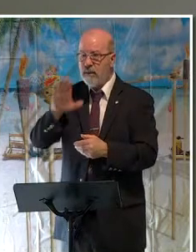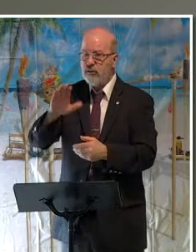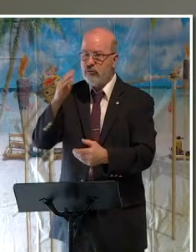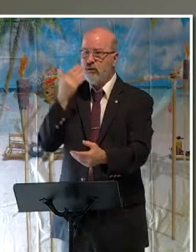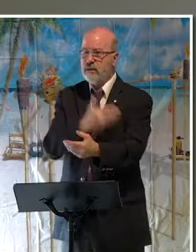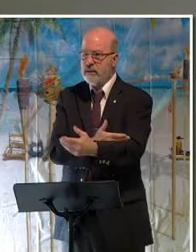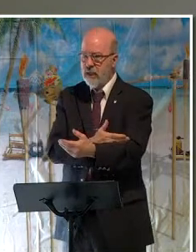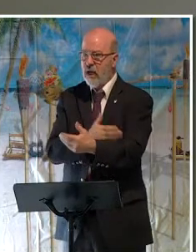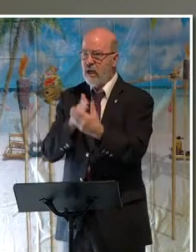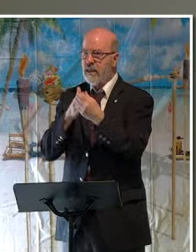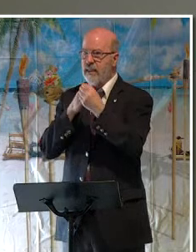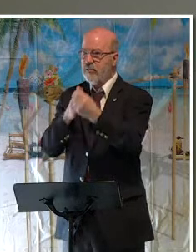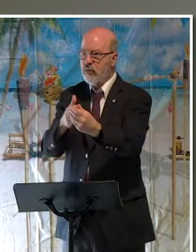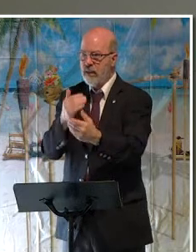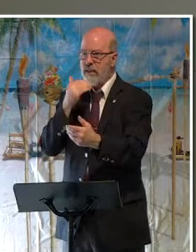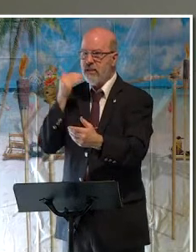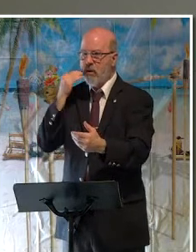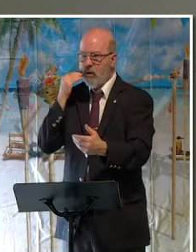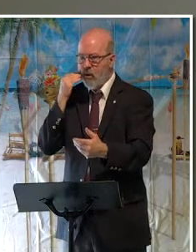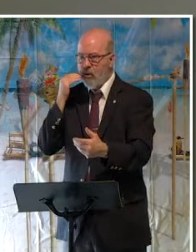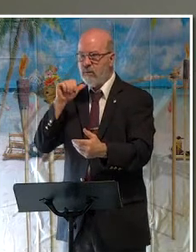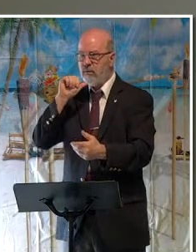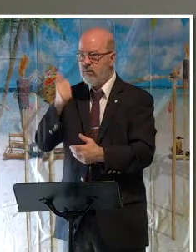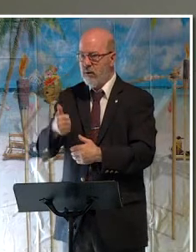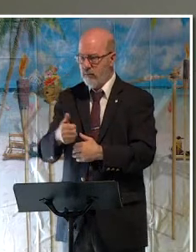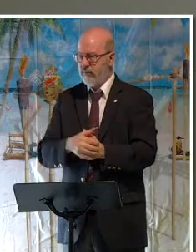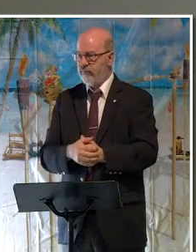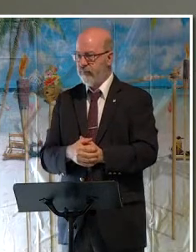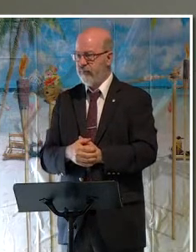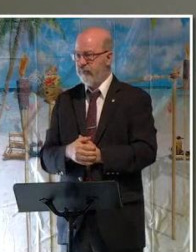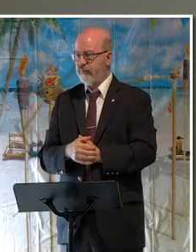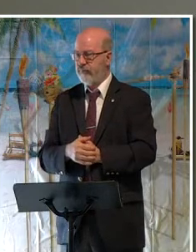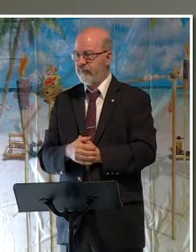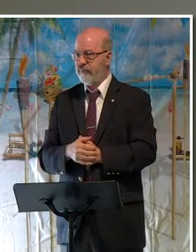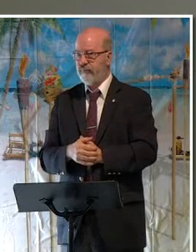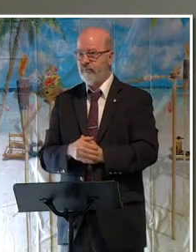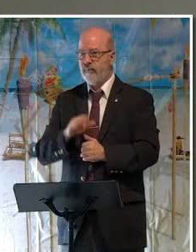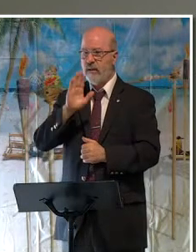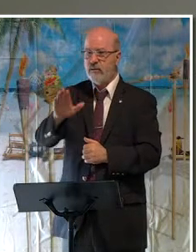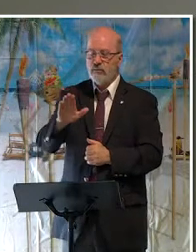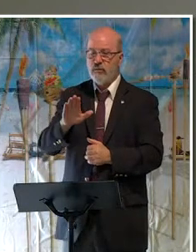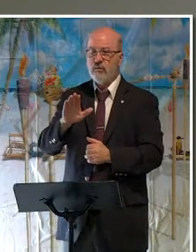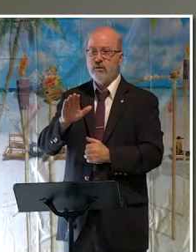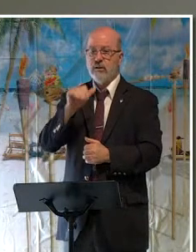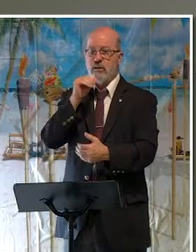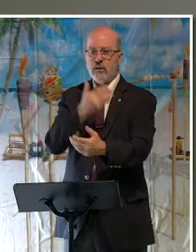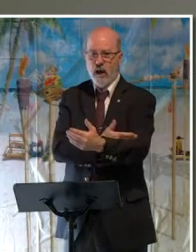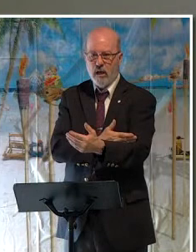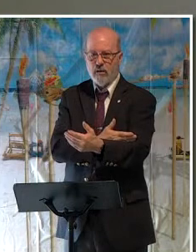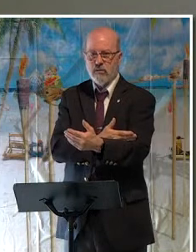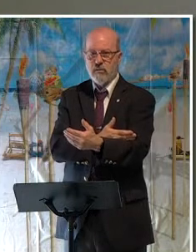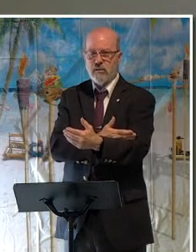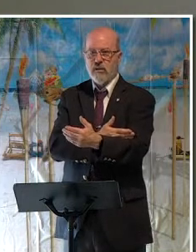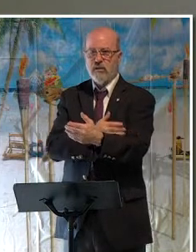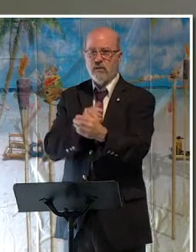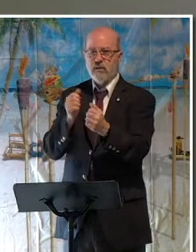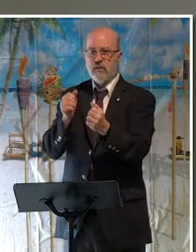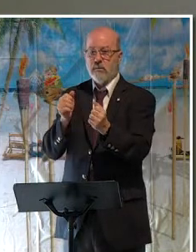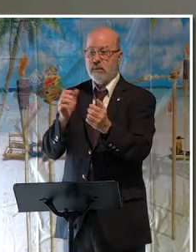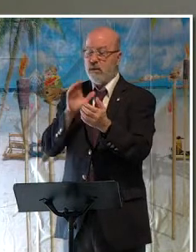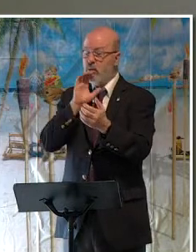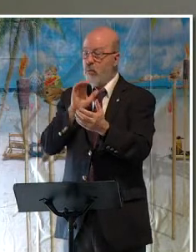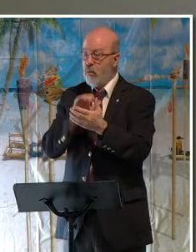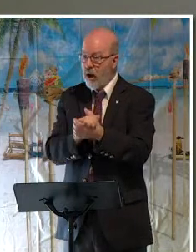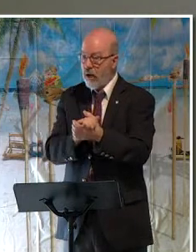son that's going to lead the home tomorrow. It's your daughter that's going to be the